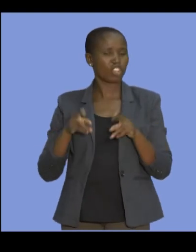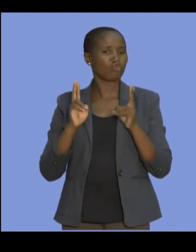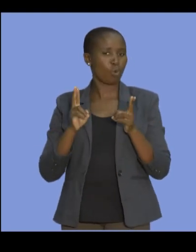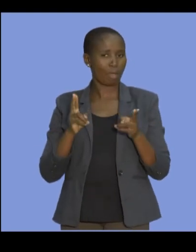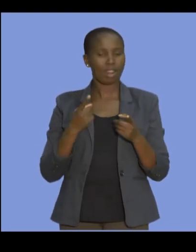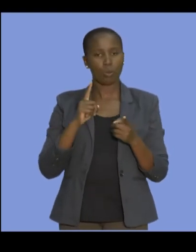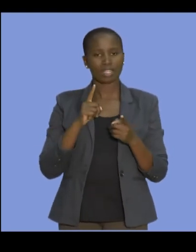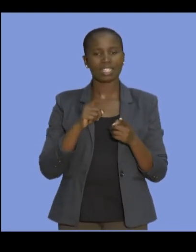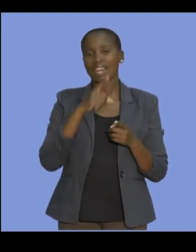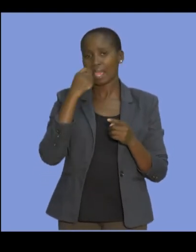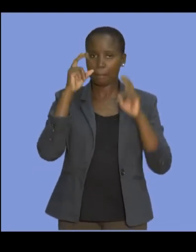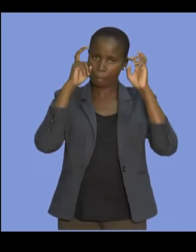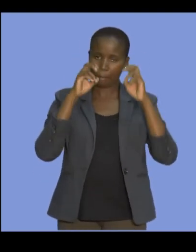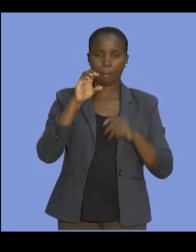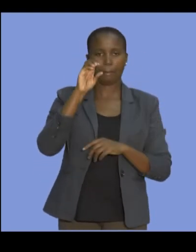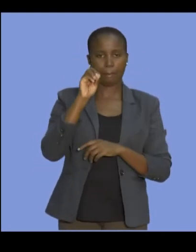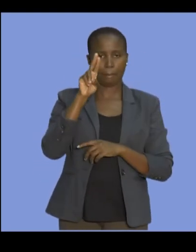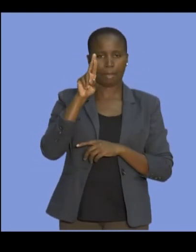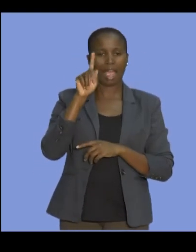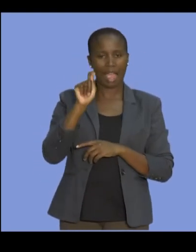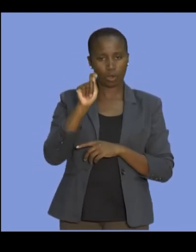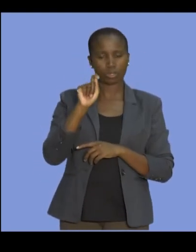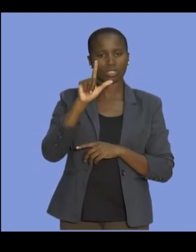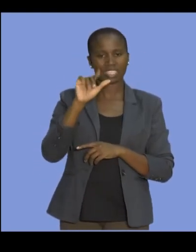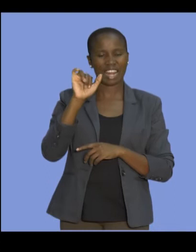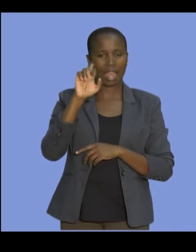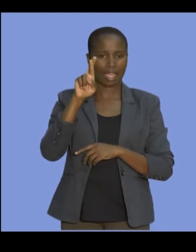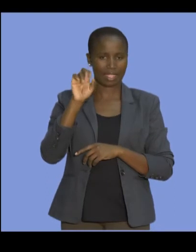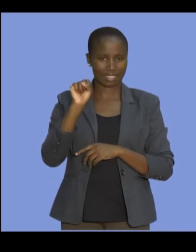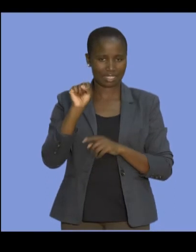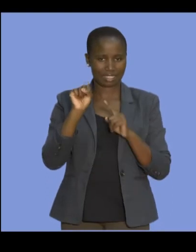outlier. An outlier could occur as a result of error,